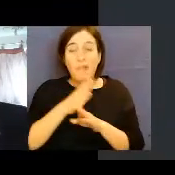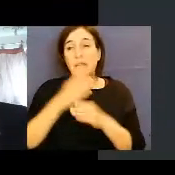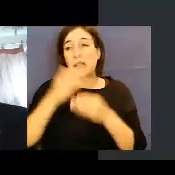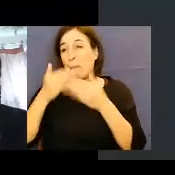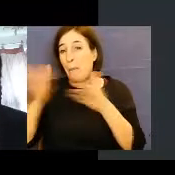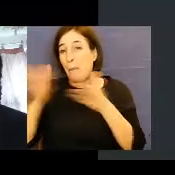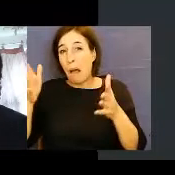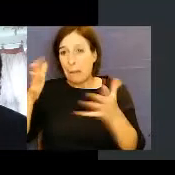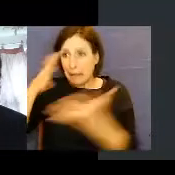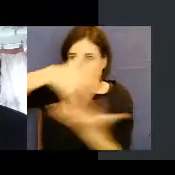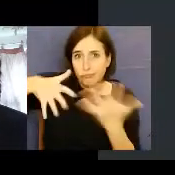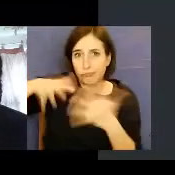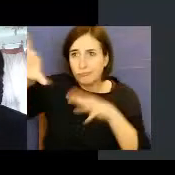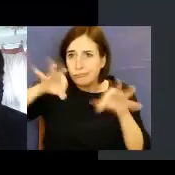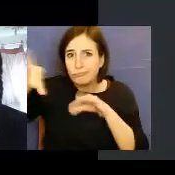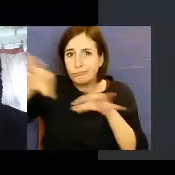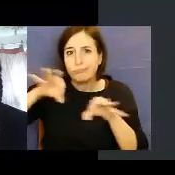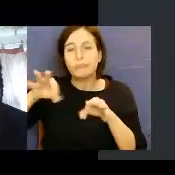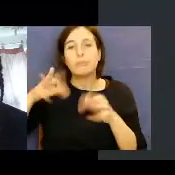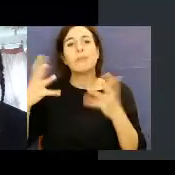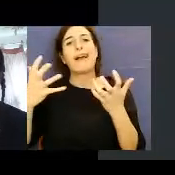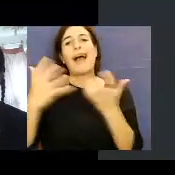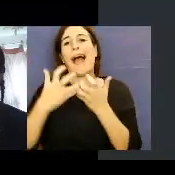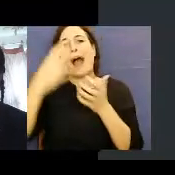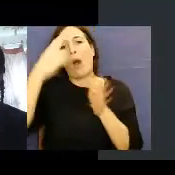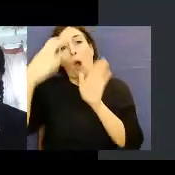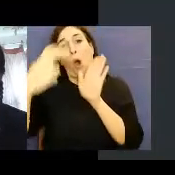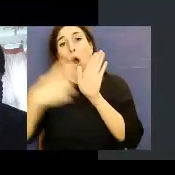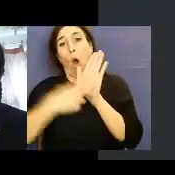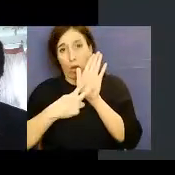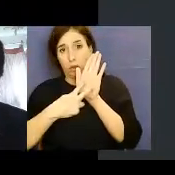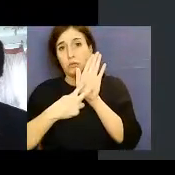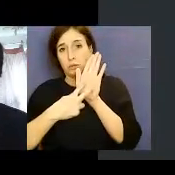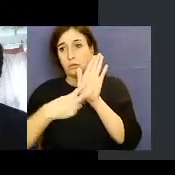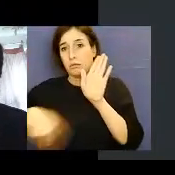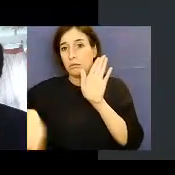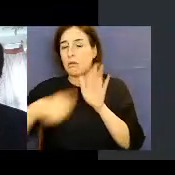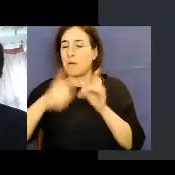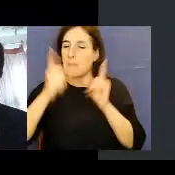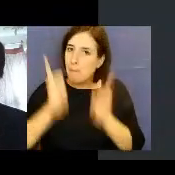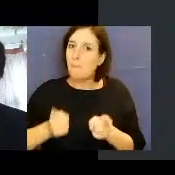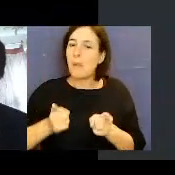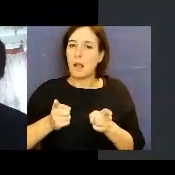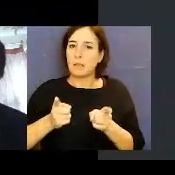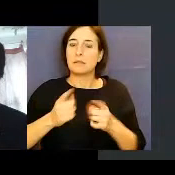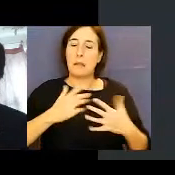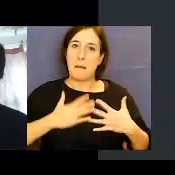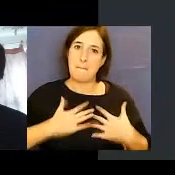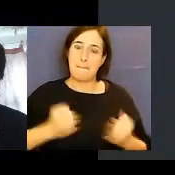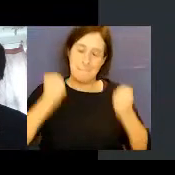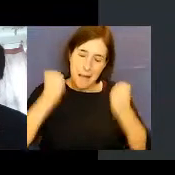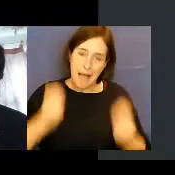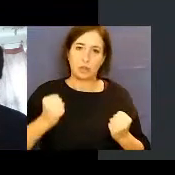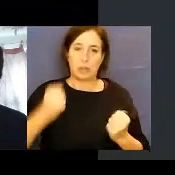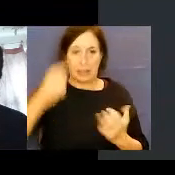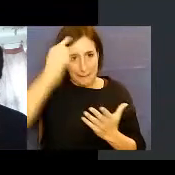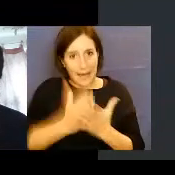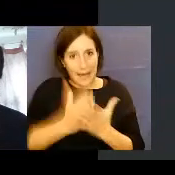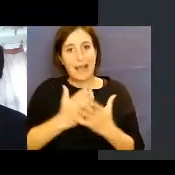criteria for getting onto the program is having a passion for equality in sport.